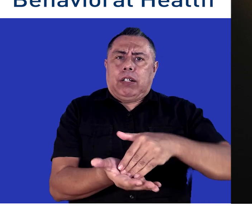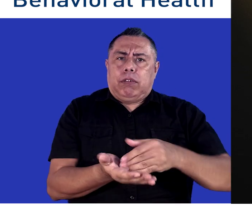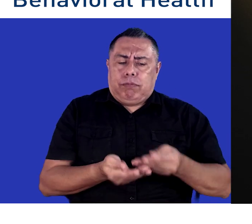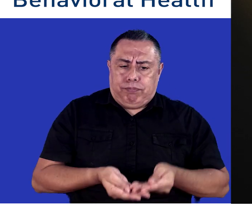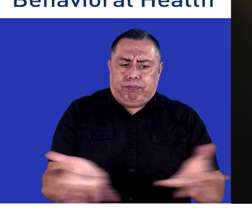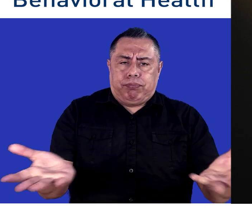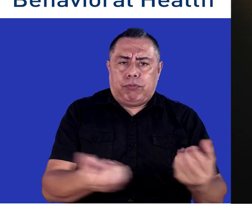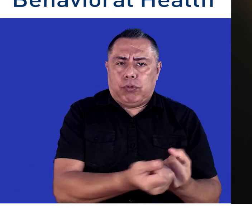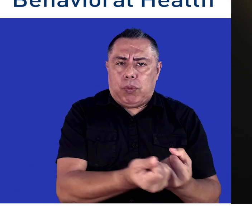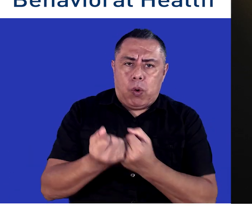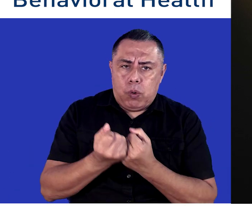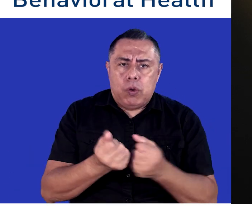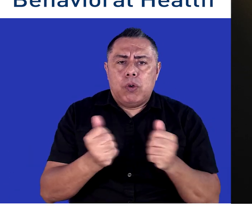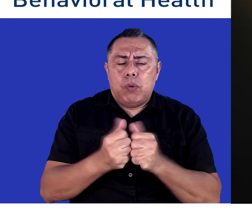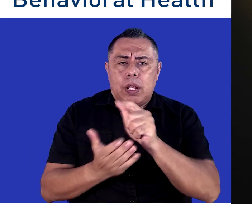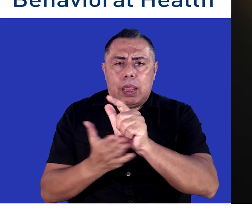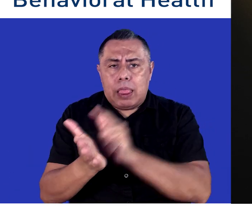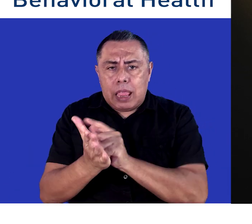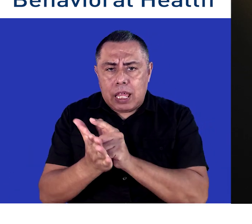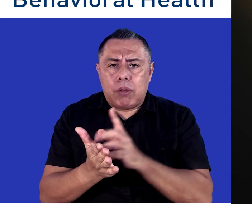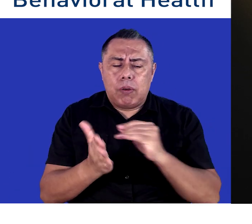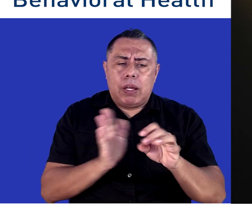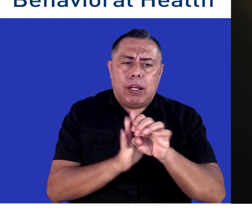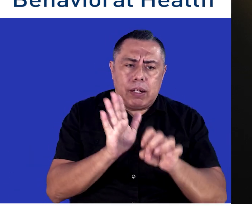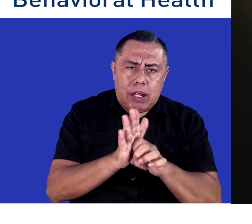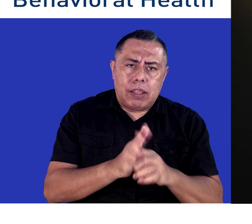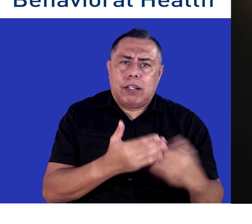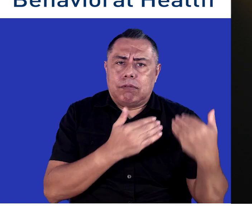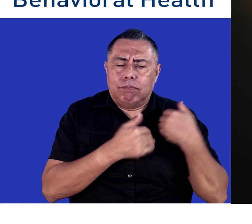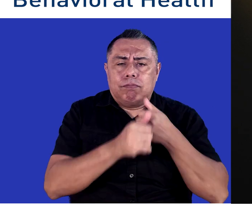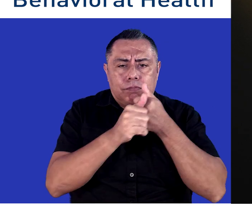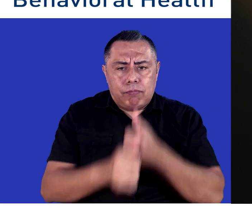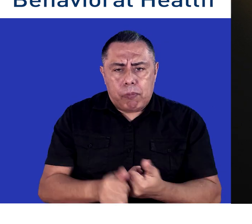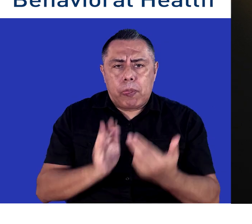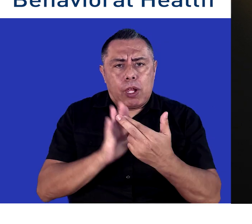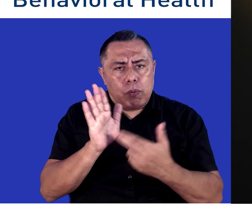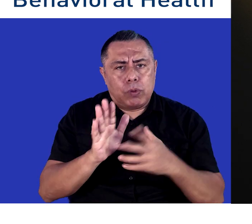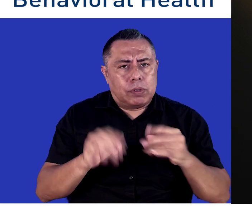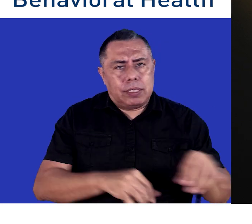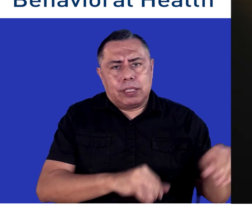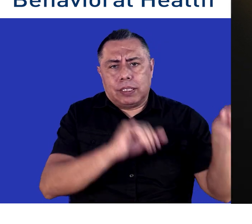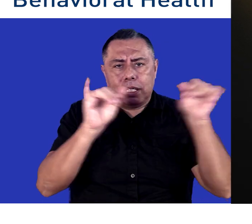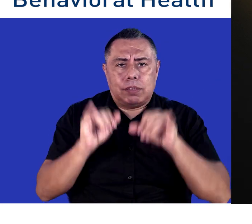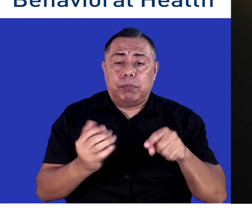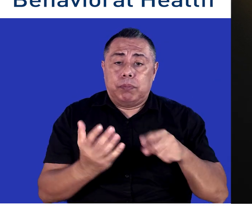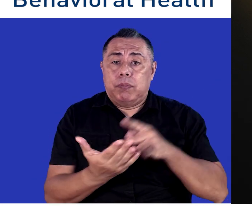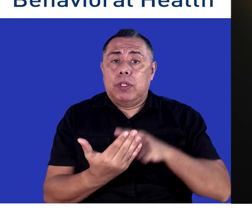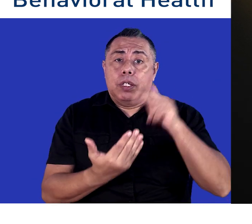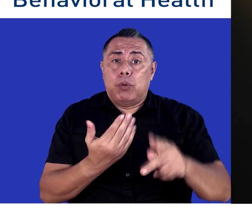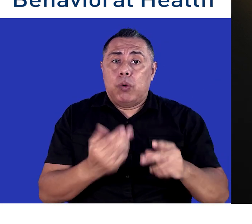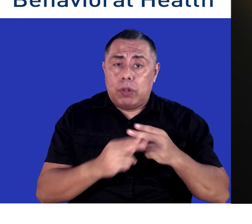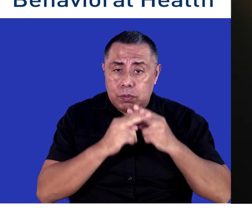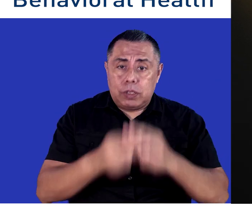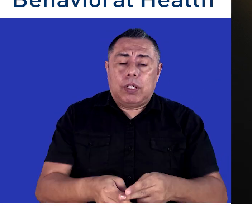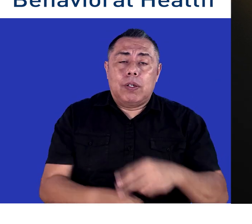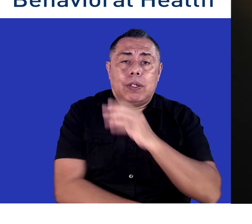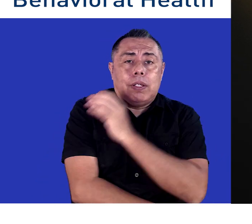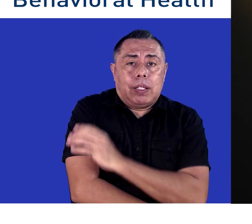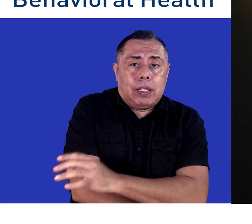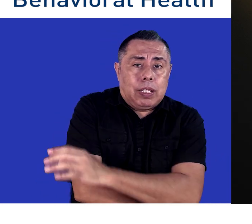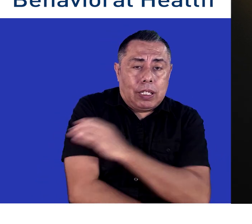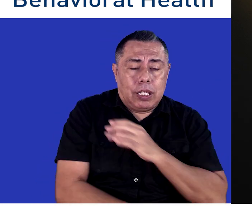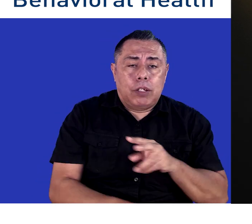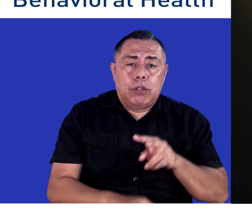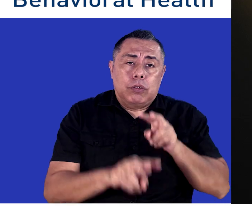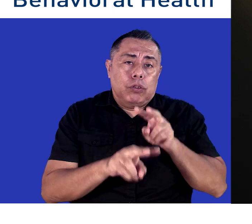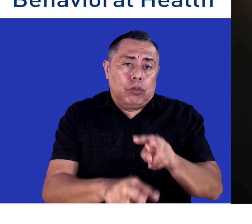to ensure consistency with legal and ethical responsibilities and regulations and standards. This program is called Clinical